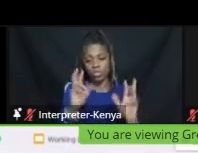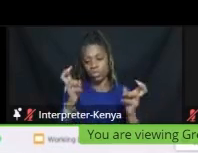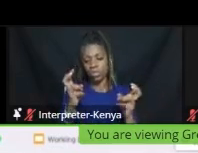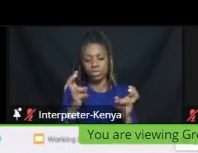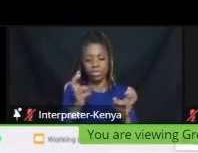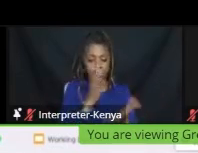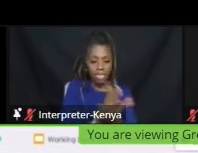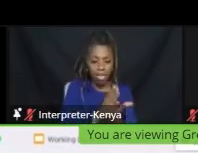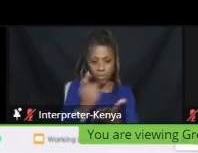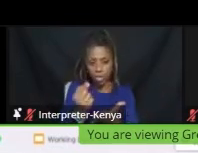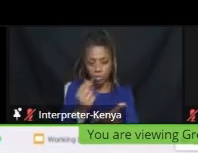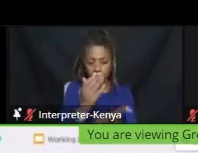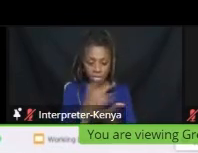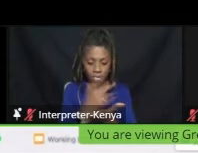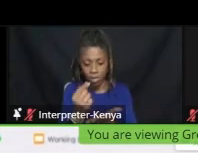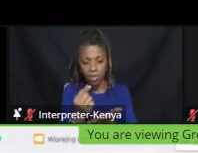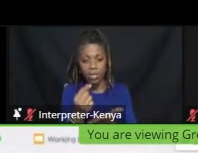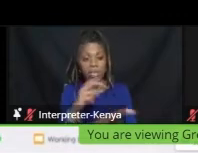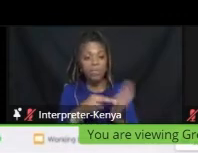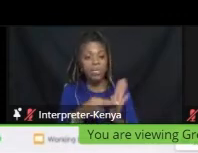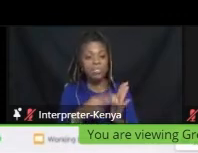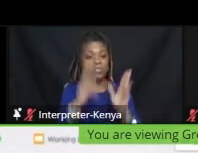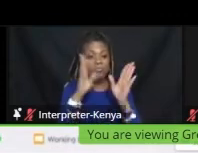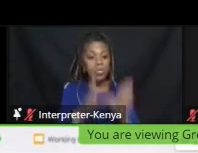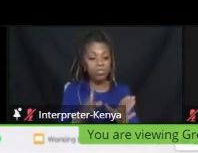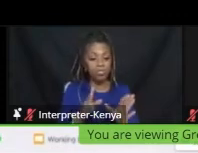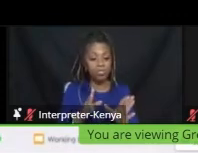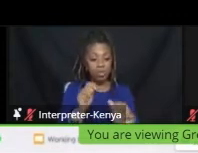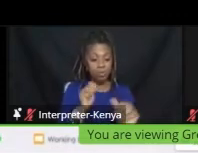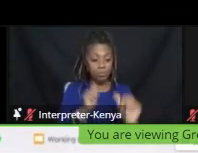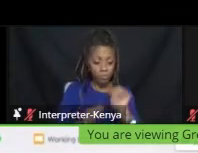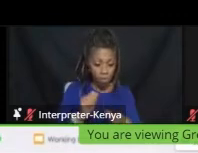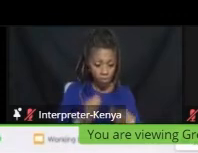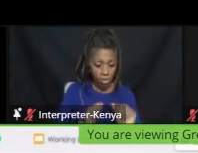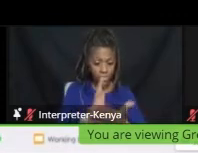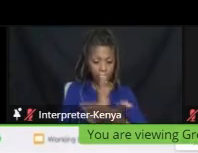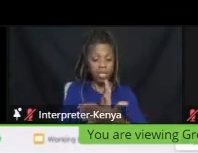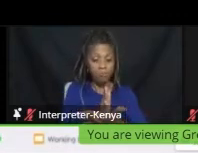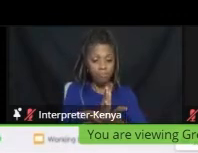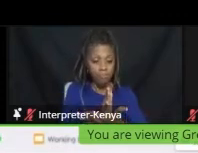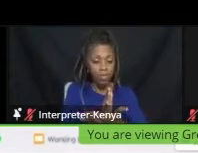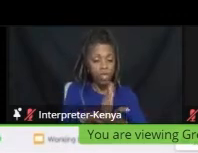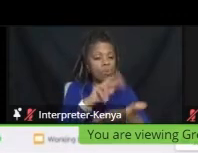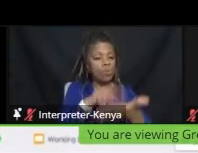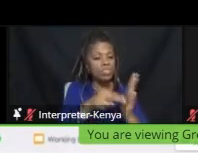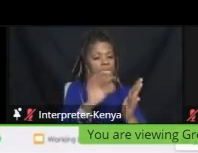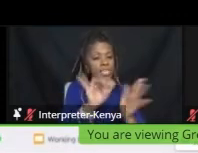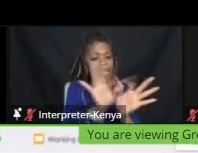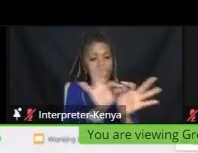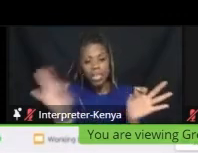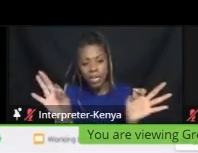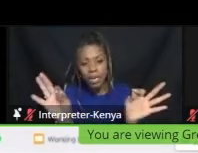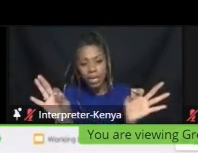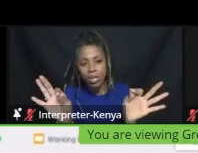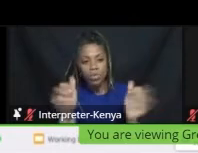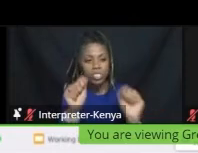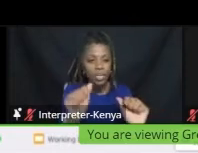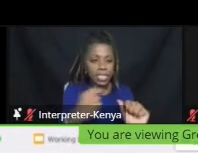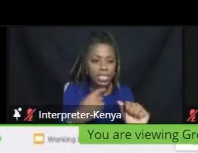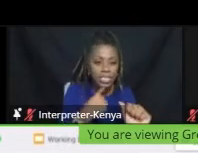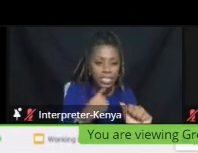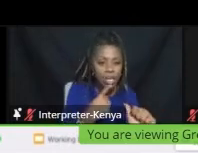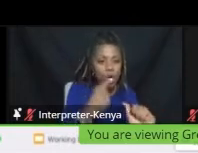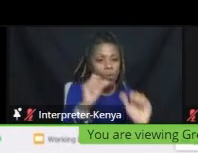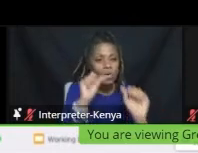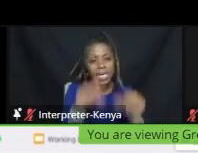where someone's performing and then, we stop and say, okay, what do you mean by that line? What are you trying to say? What can you do physically